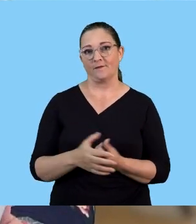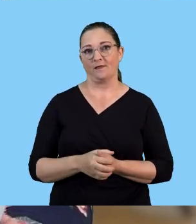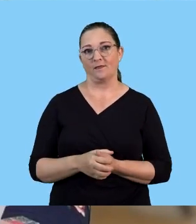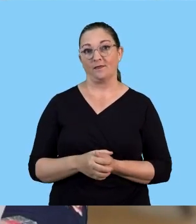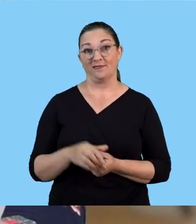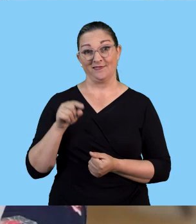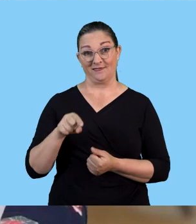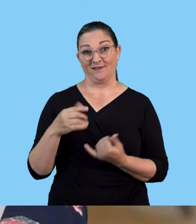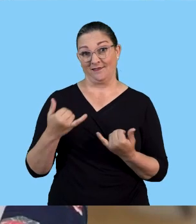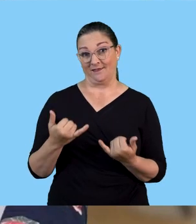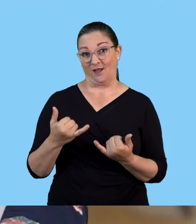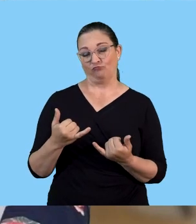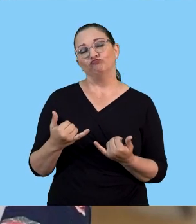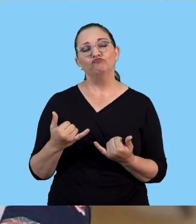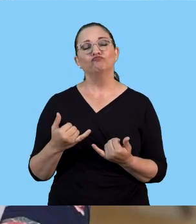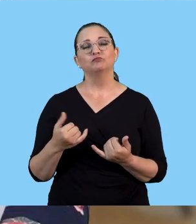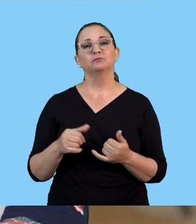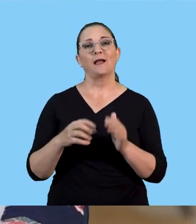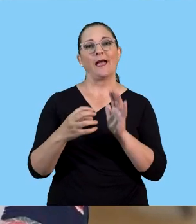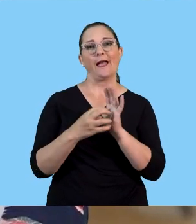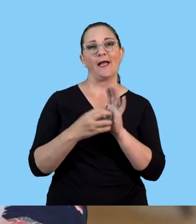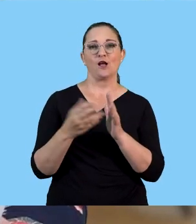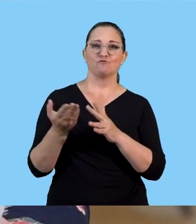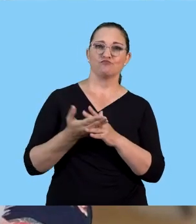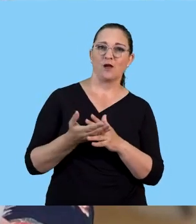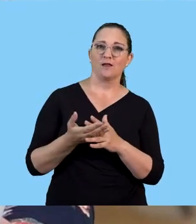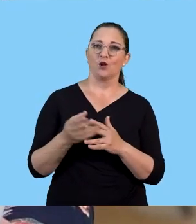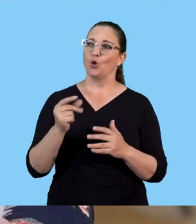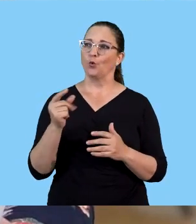coin that is available. And this brings us to an